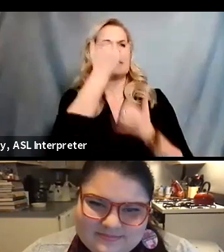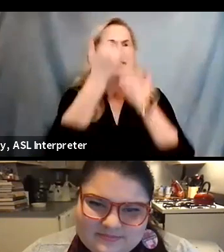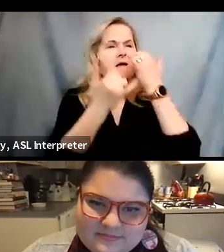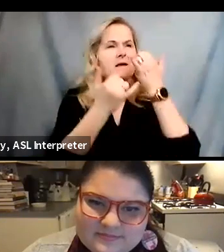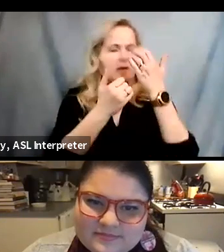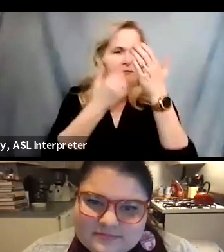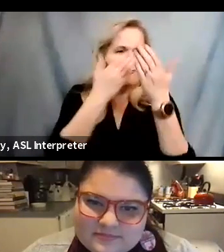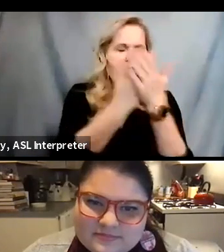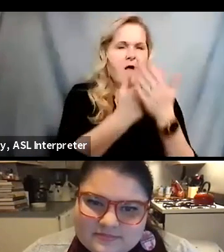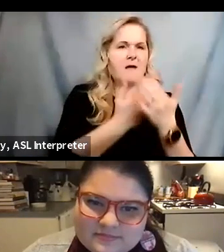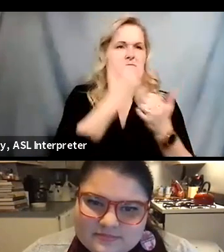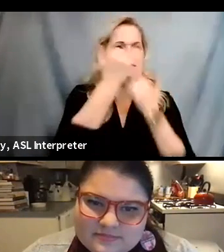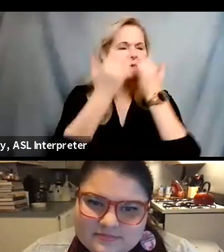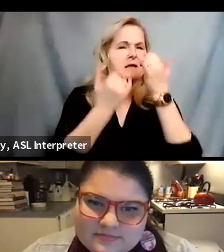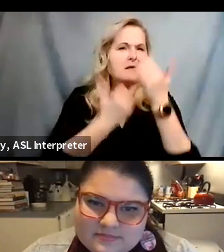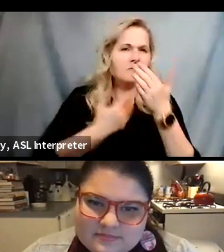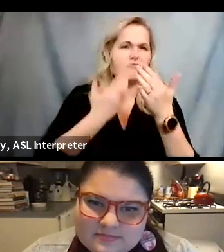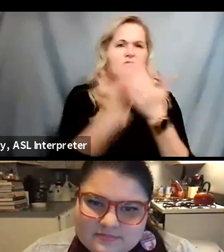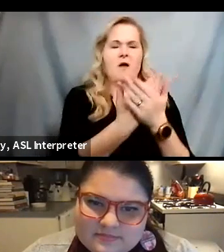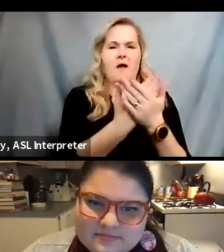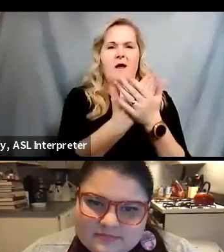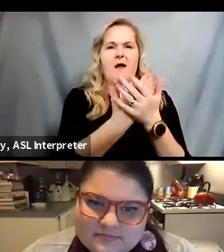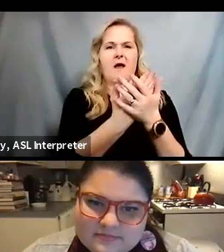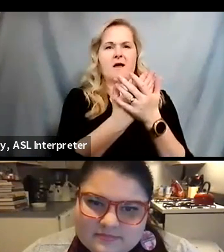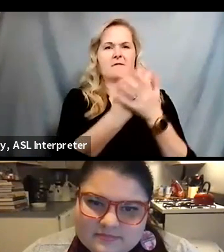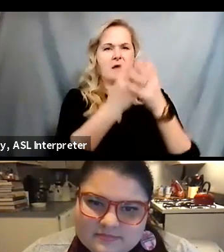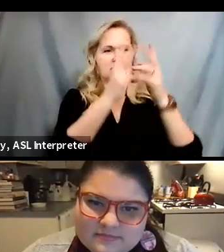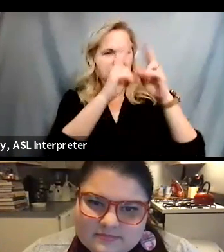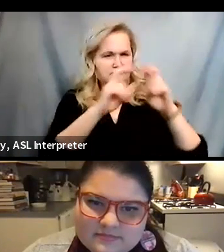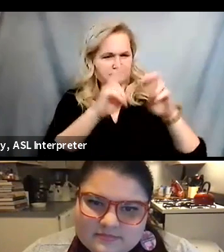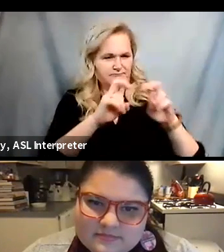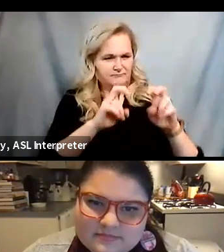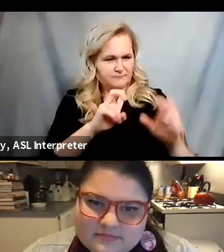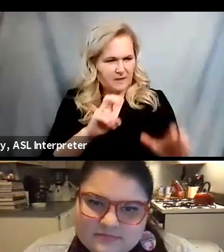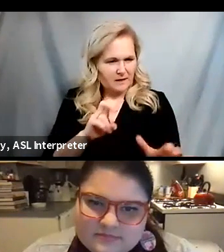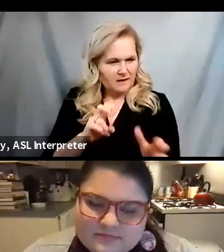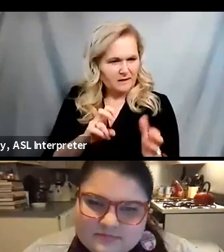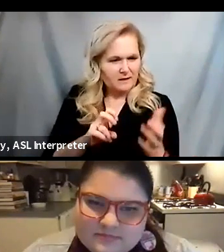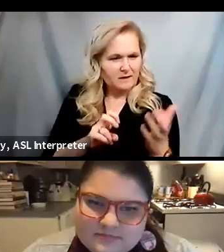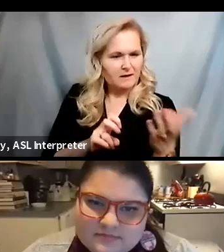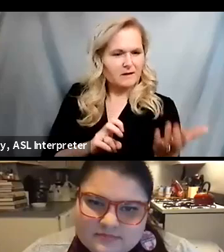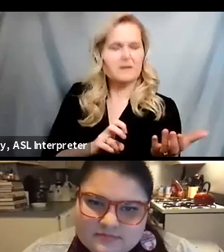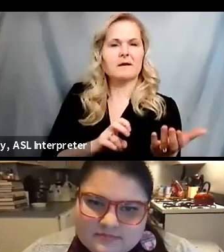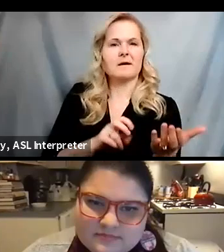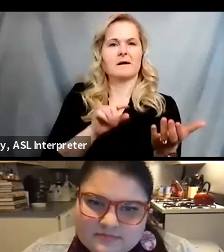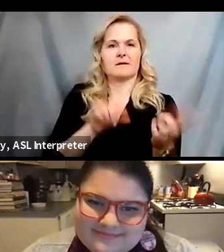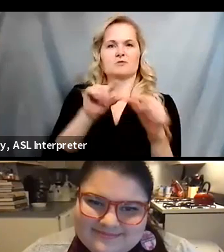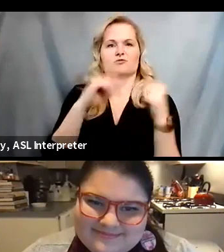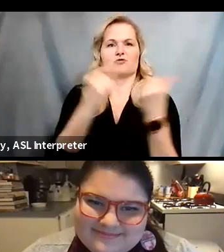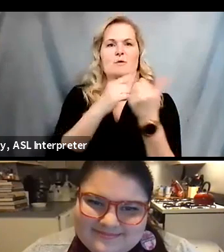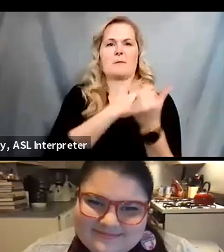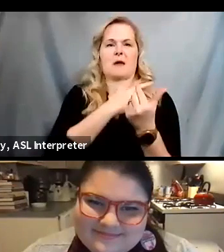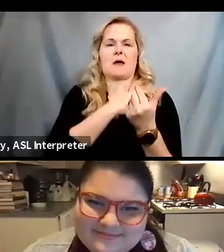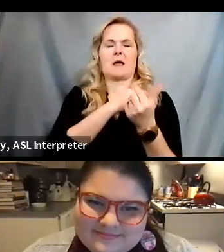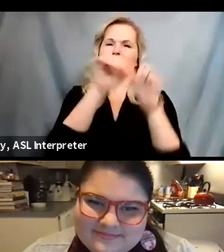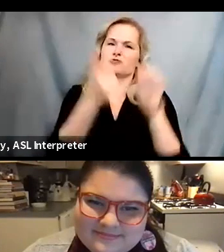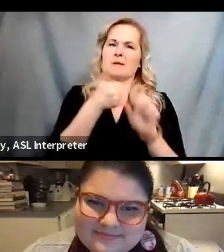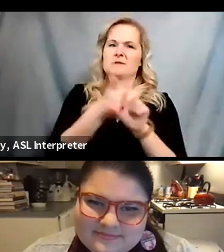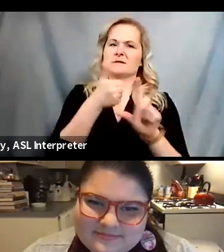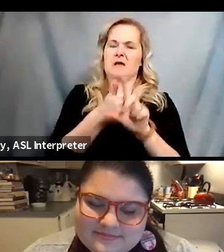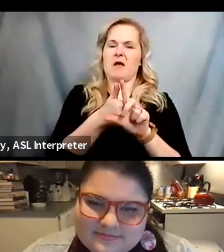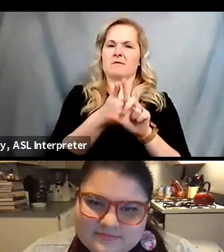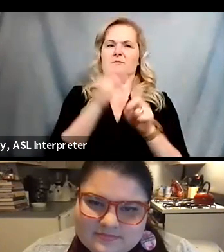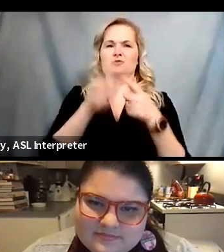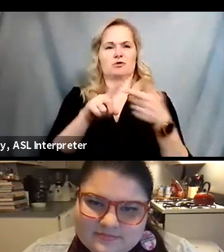arrive and uncover that this group shapes itself towards.